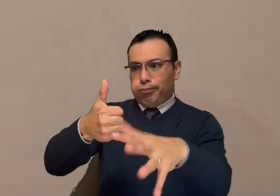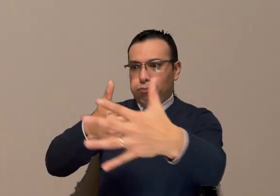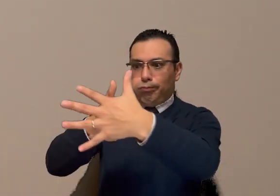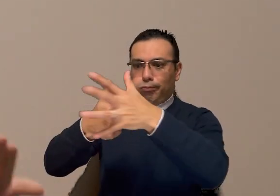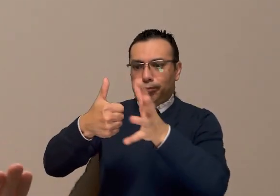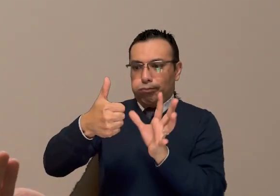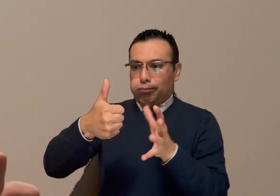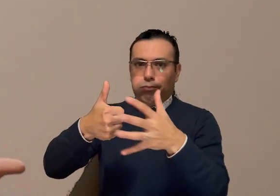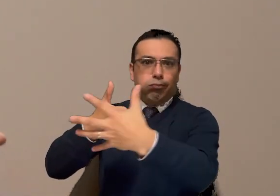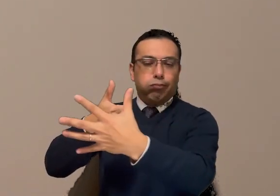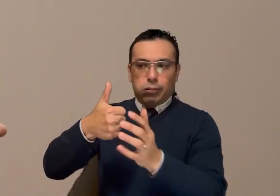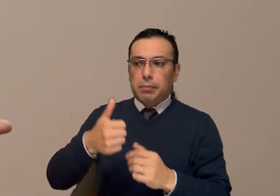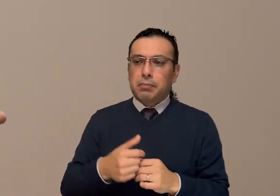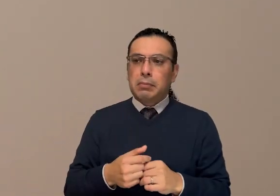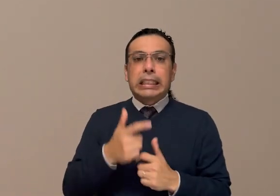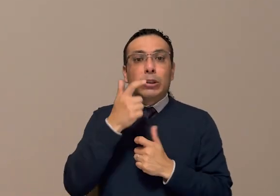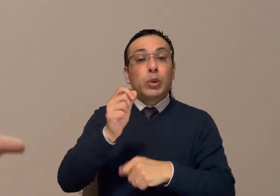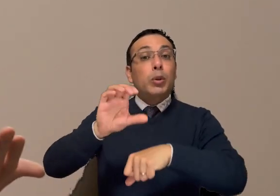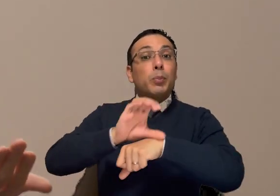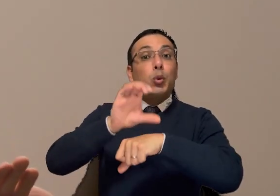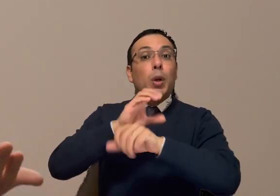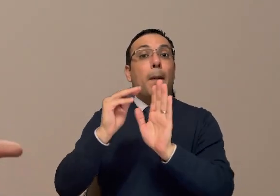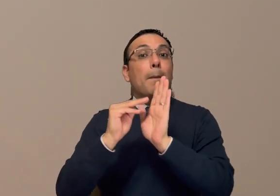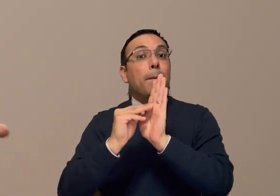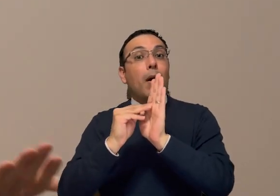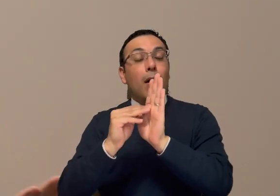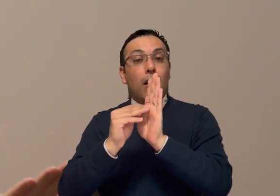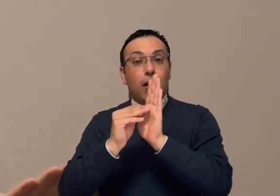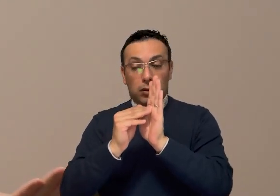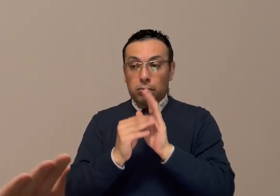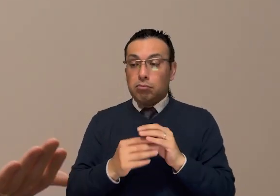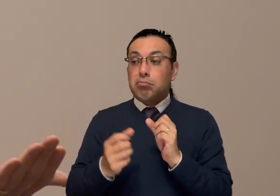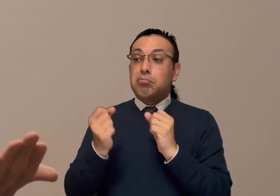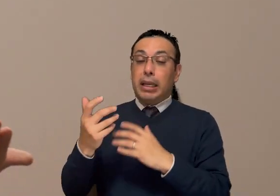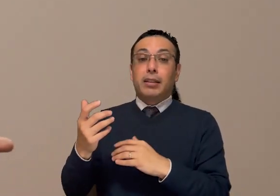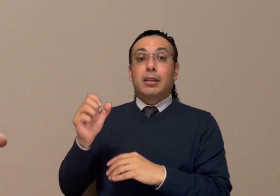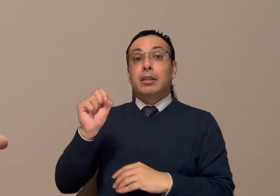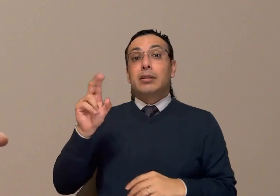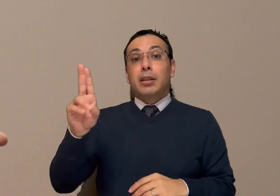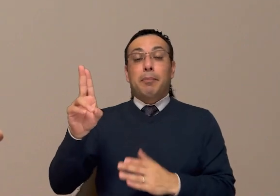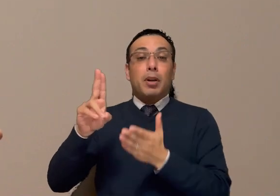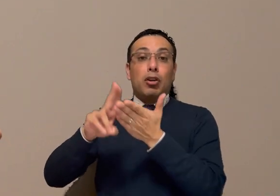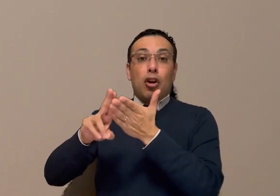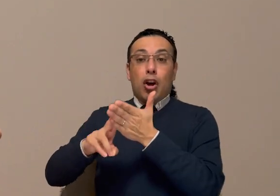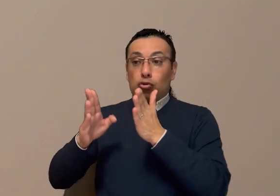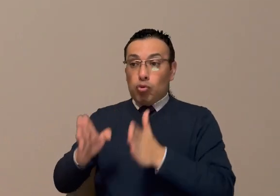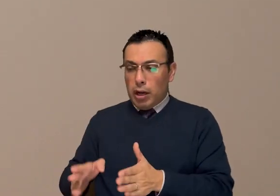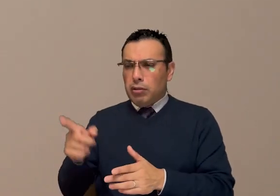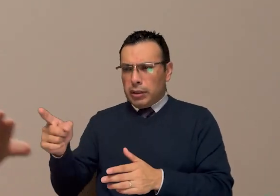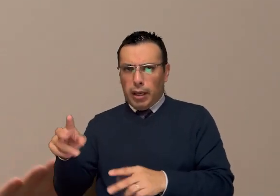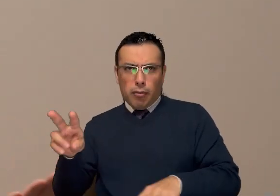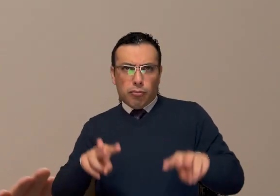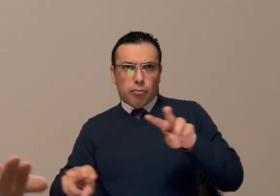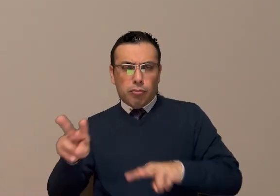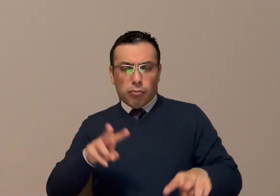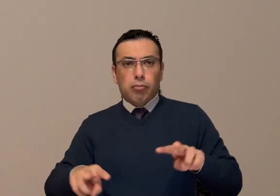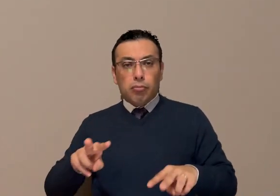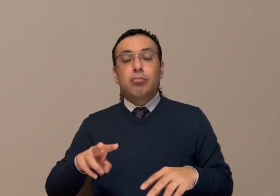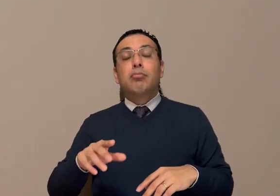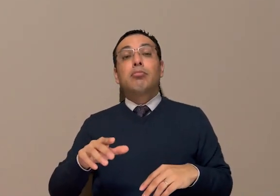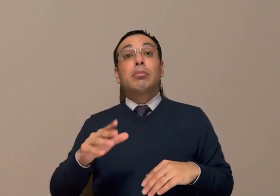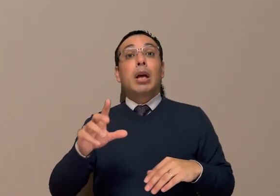subcontractors on migratory bird species and how they really do exhibit avoidance of these structures. The same can be said